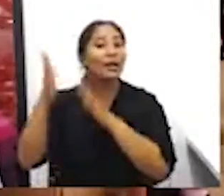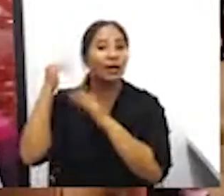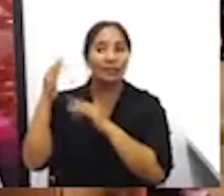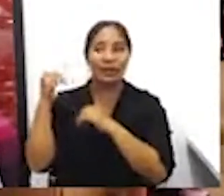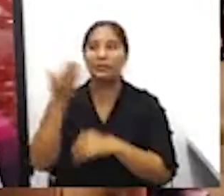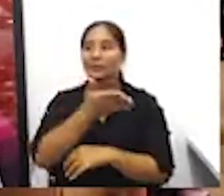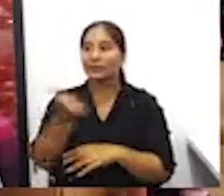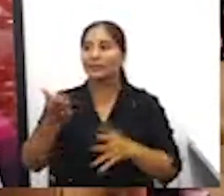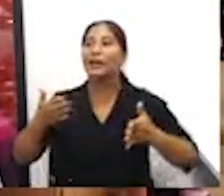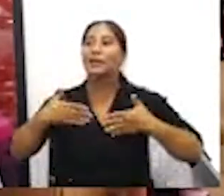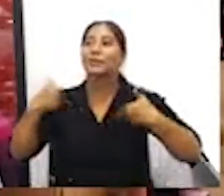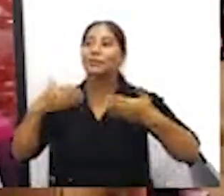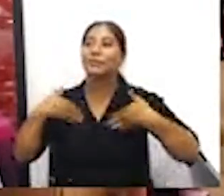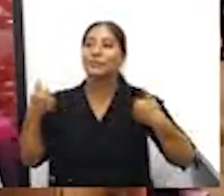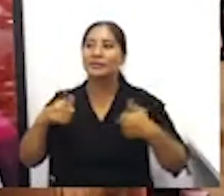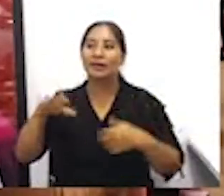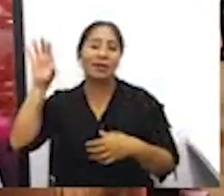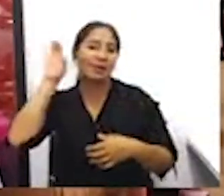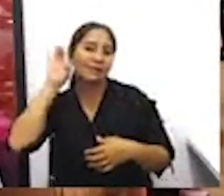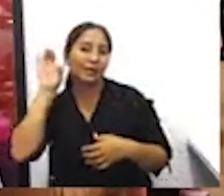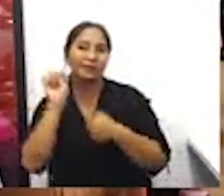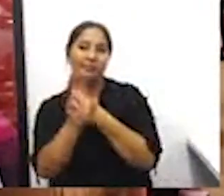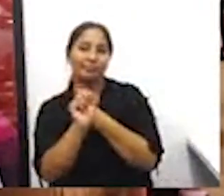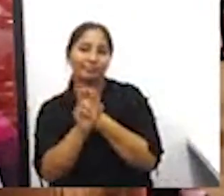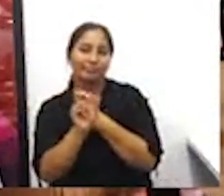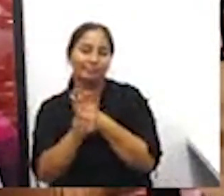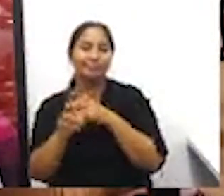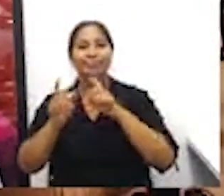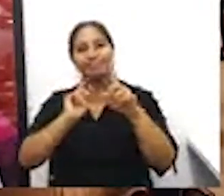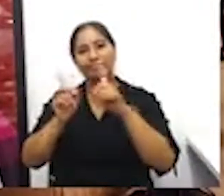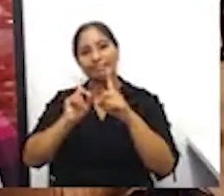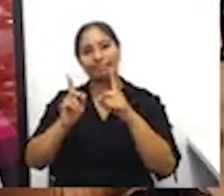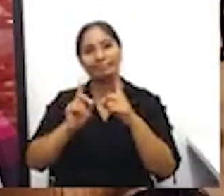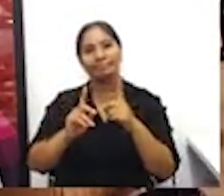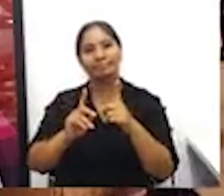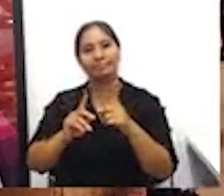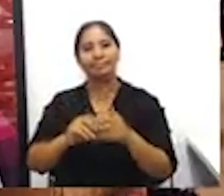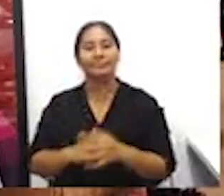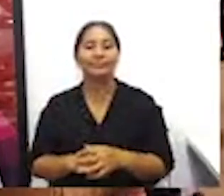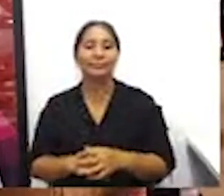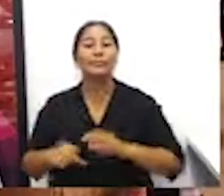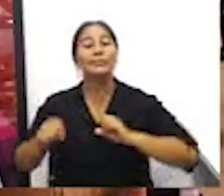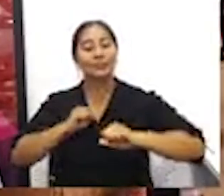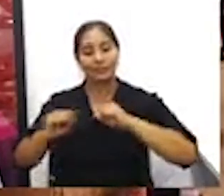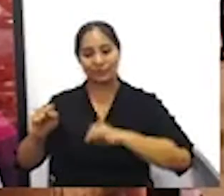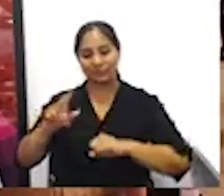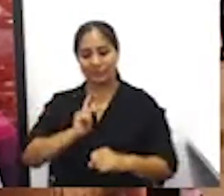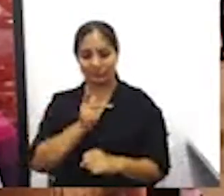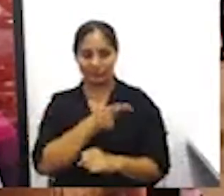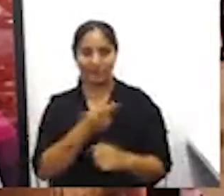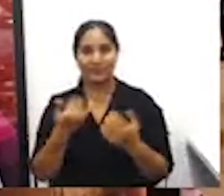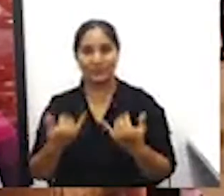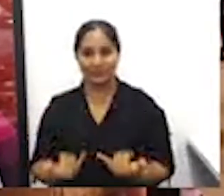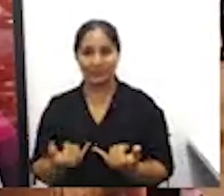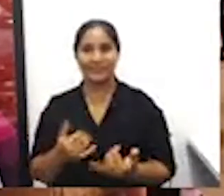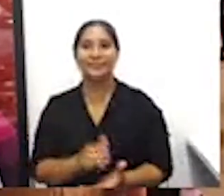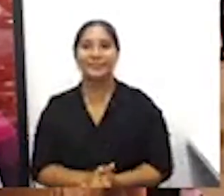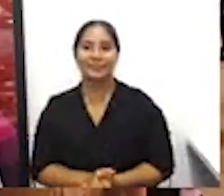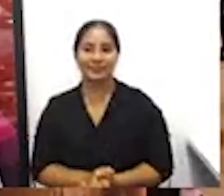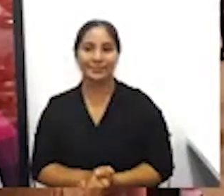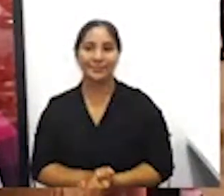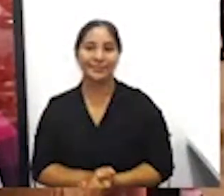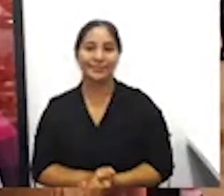well. I can see many hands were there, but since we have a little bit of time, I'm sure that you will get the chance to ask your questions